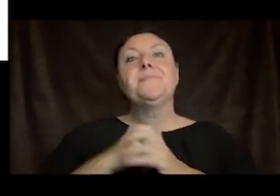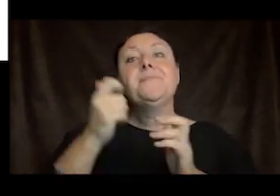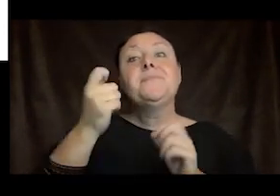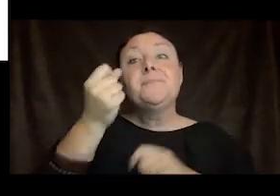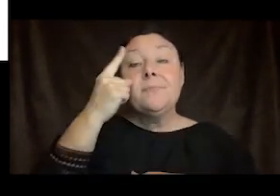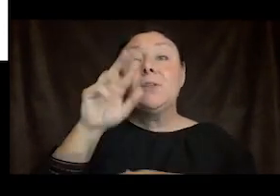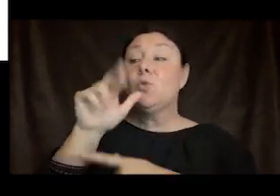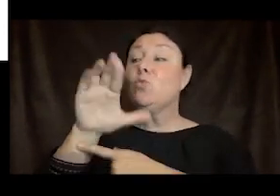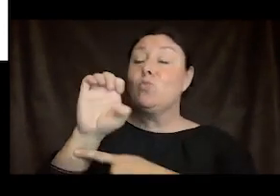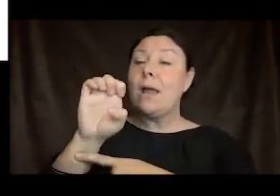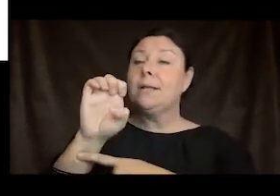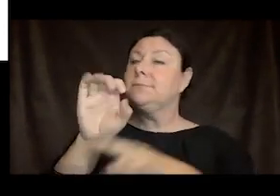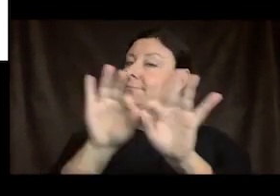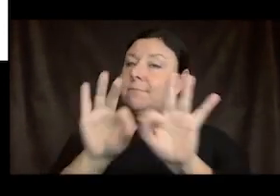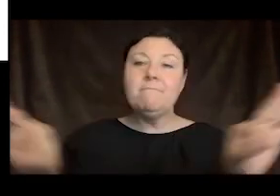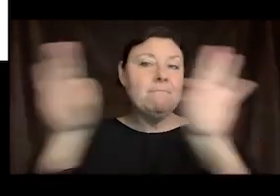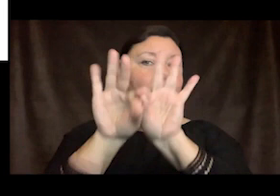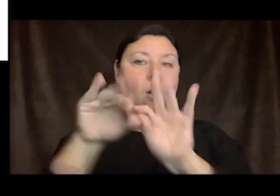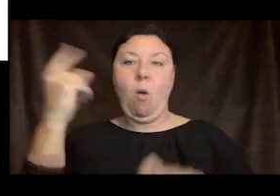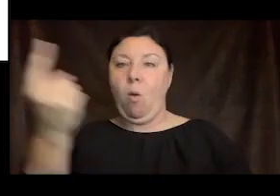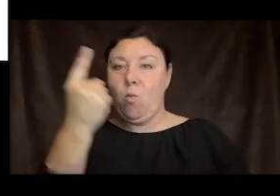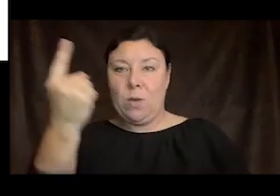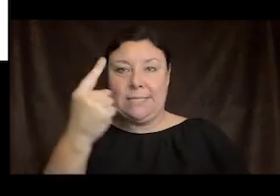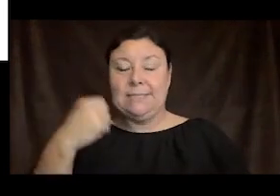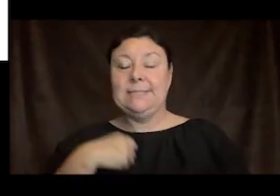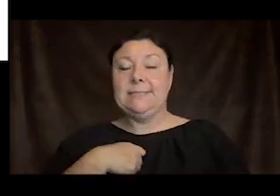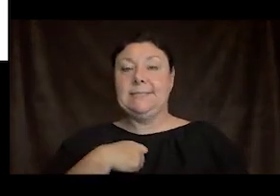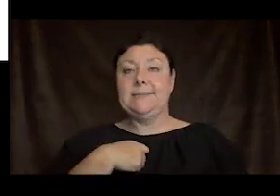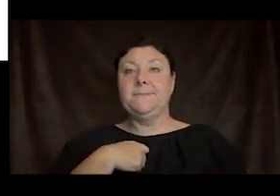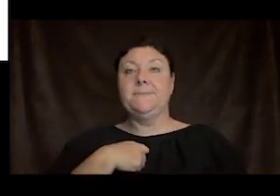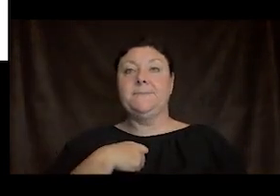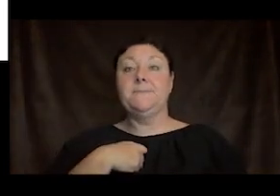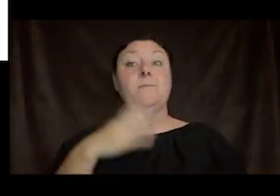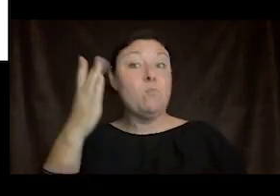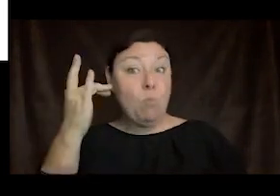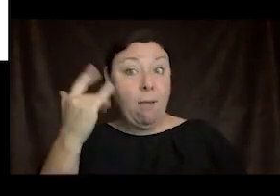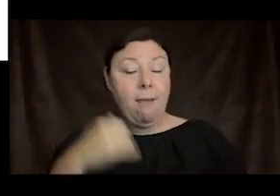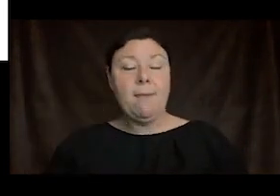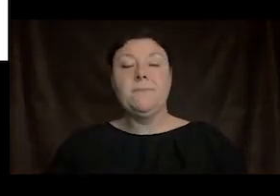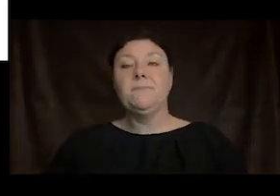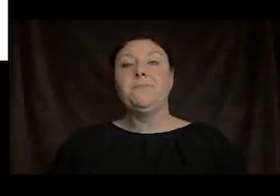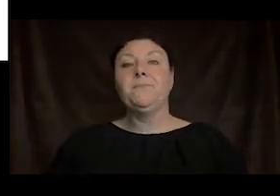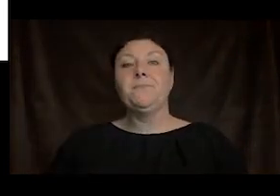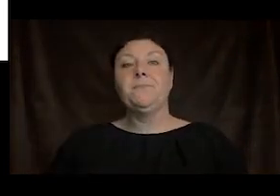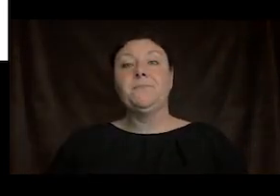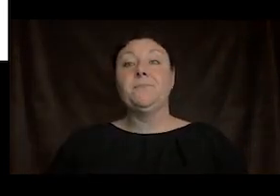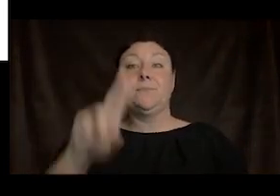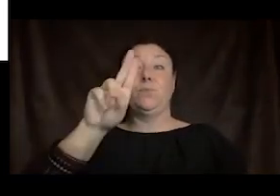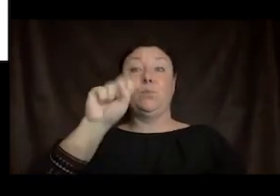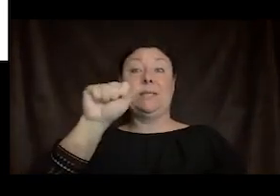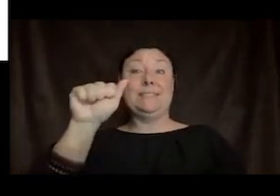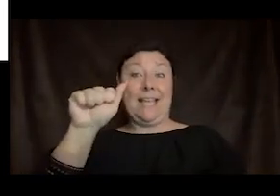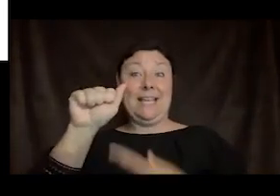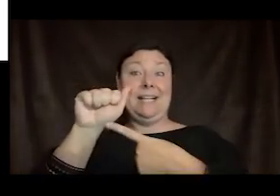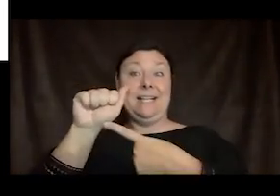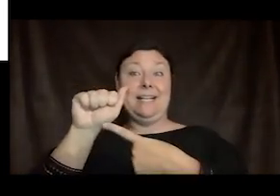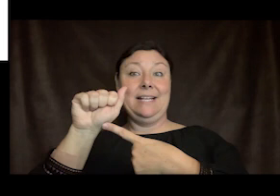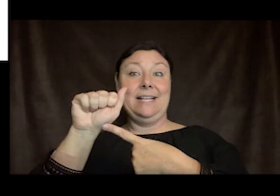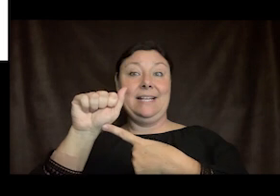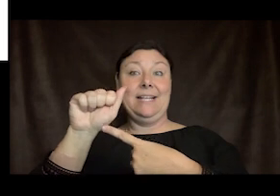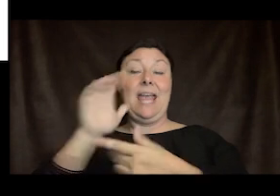that race always matters. And the reason why race always matters is because in these United States,